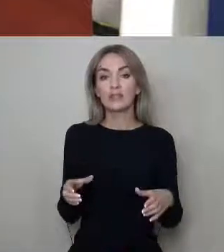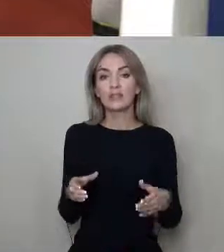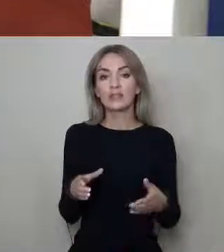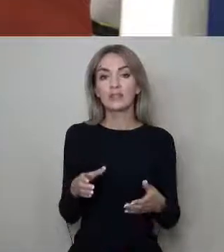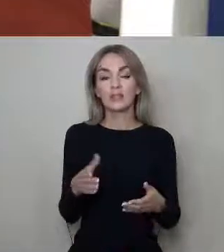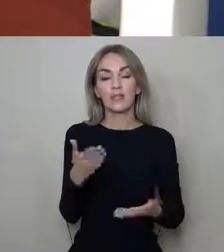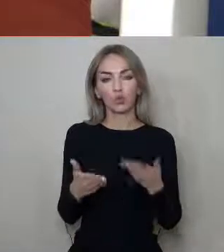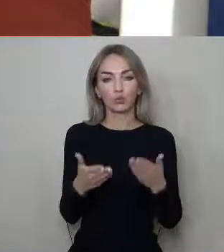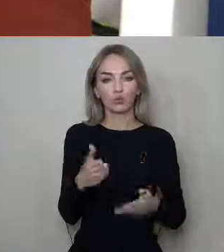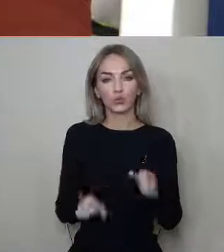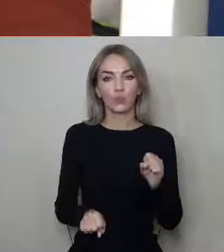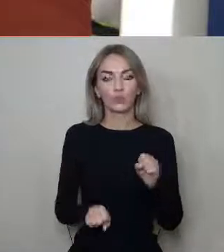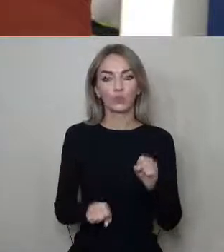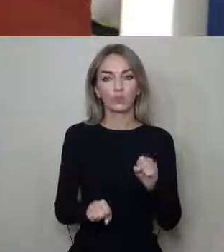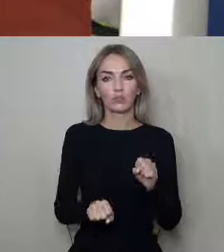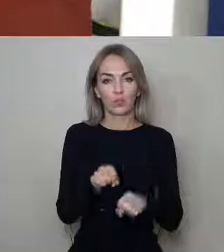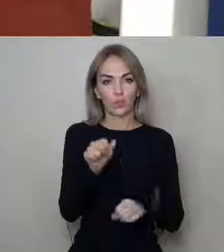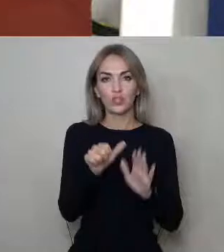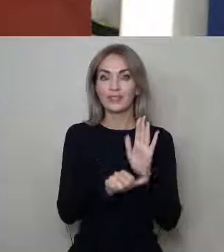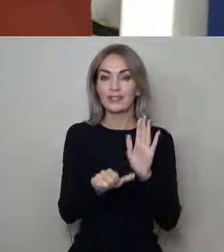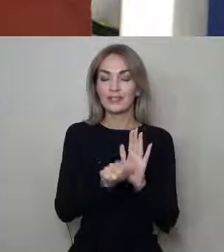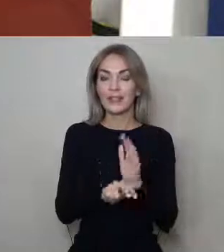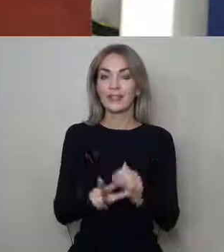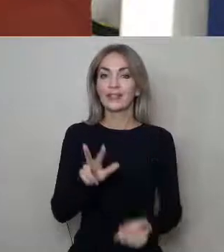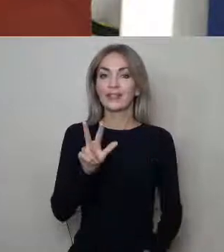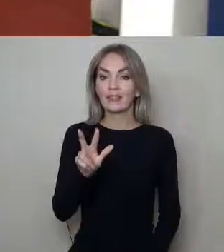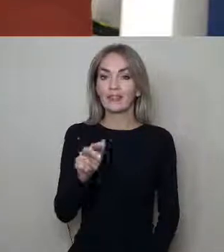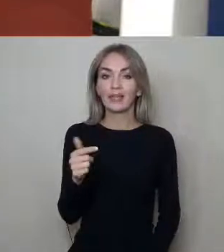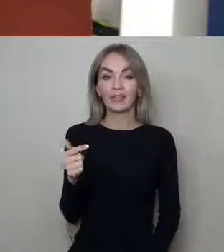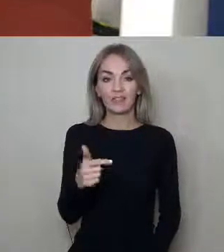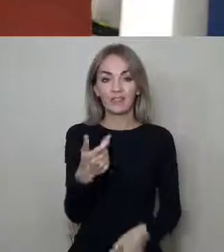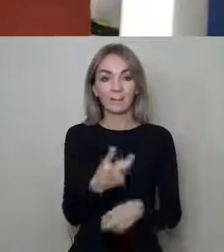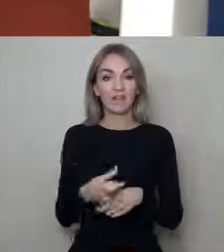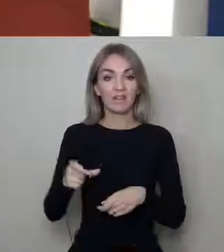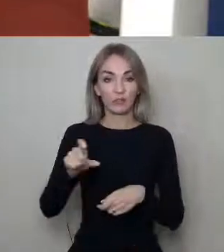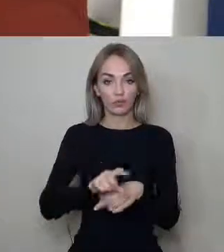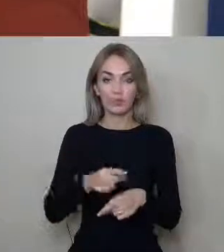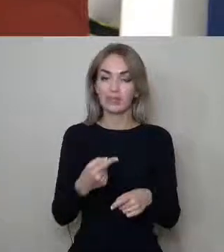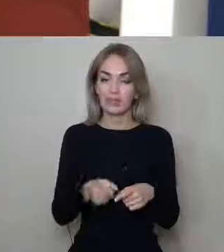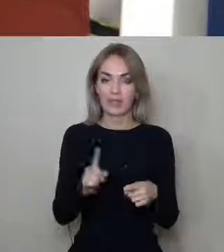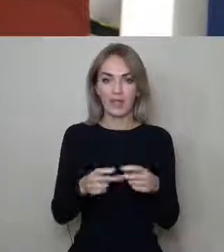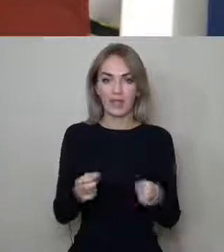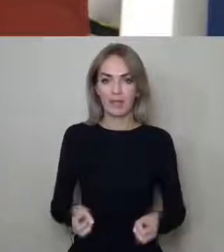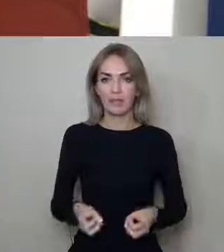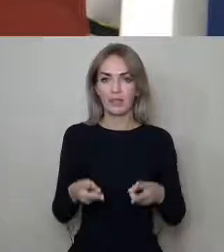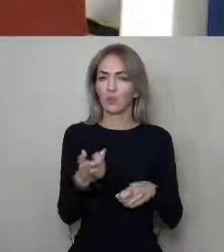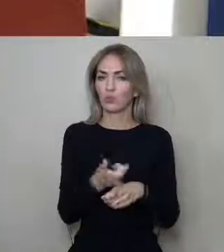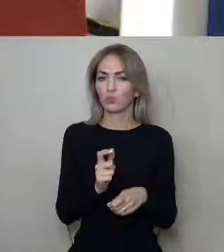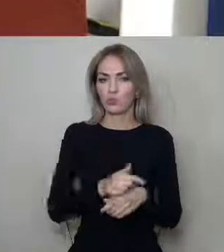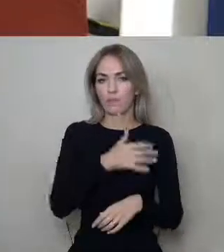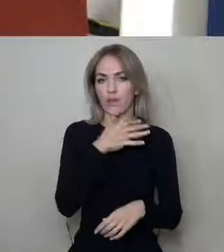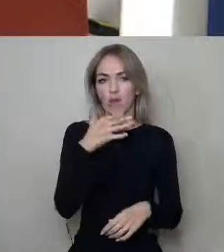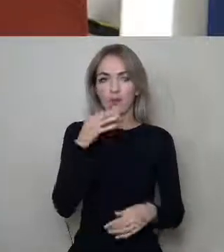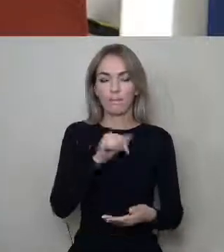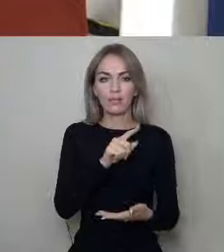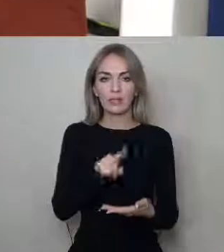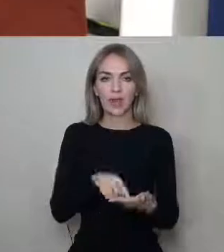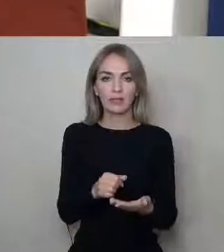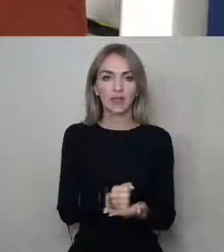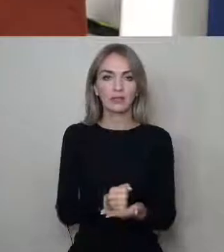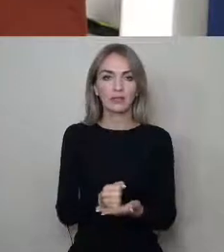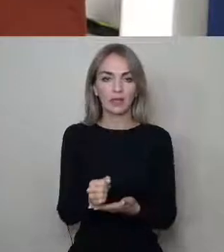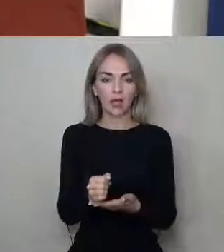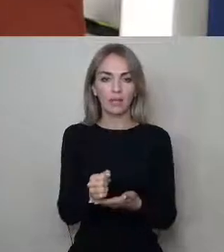flowers on the 8th of March, well, is there an element of offense about that? In theory, yes, but in practice, would you call the police